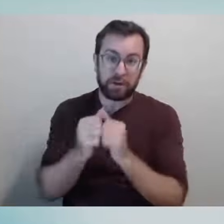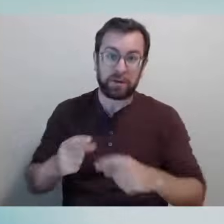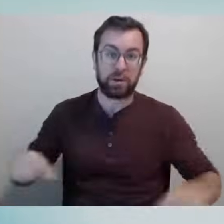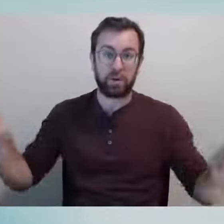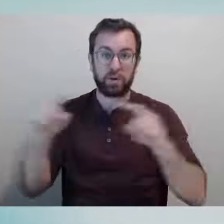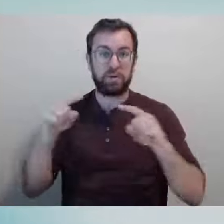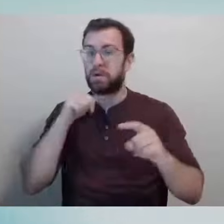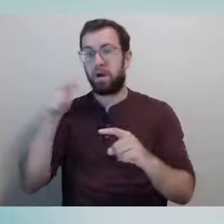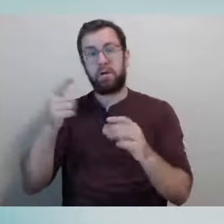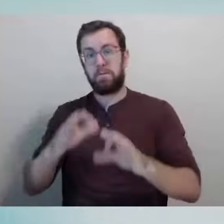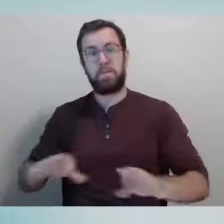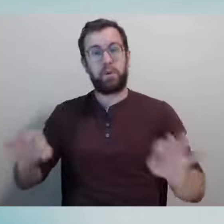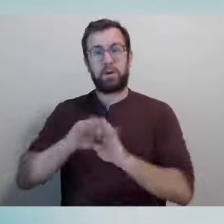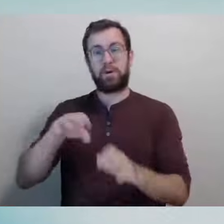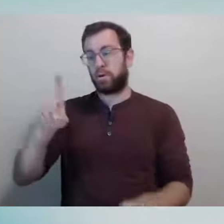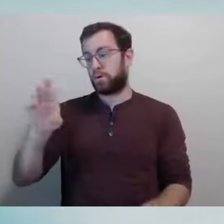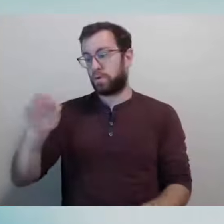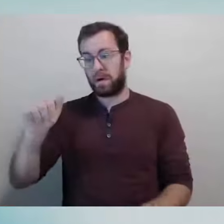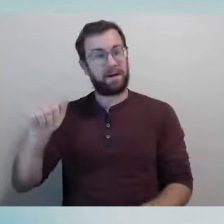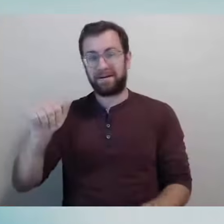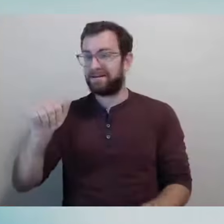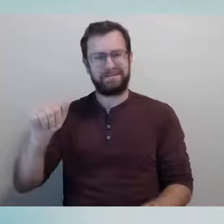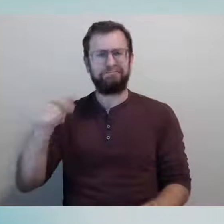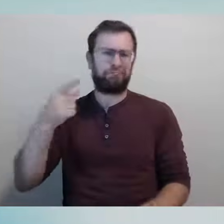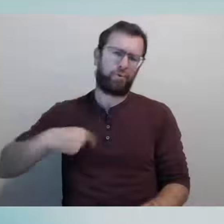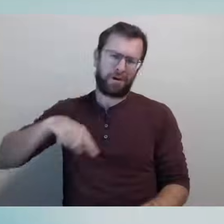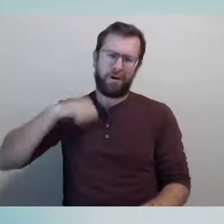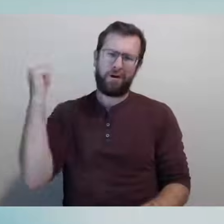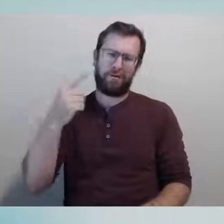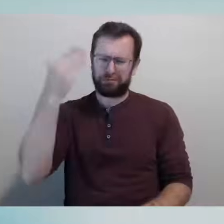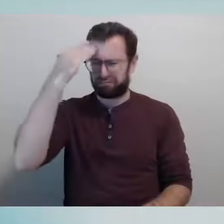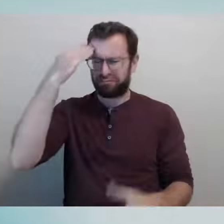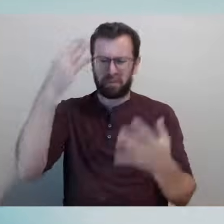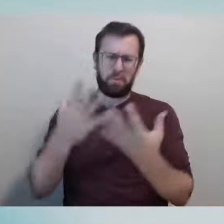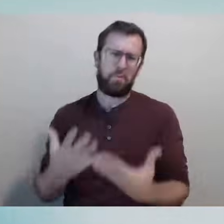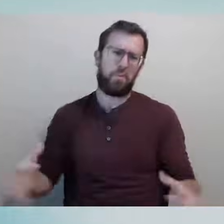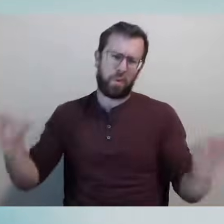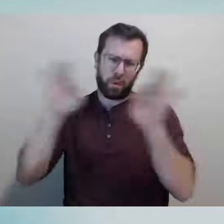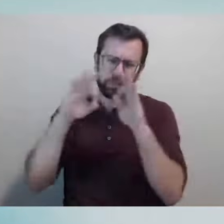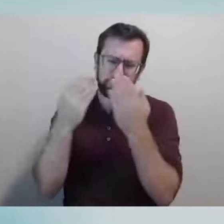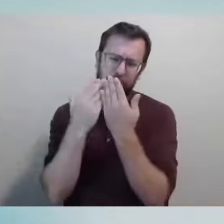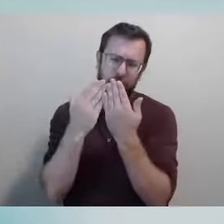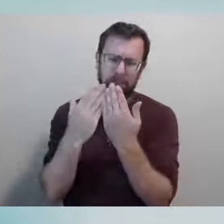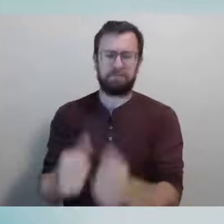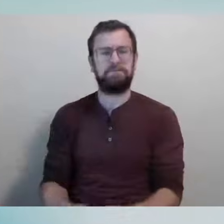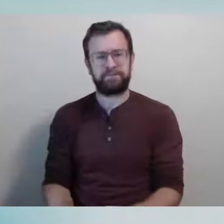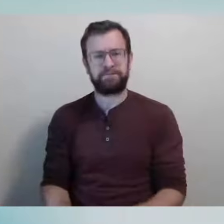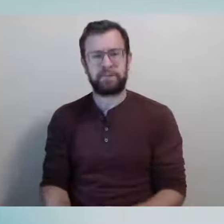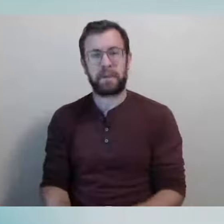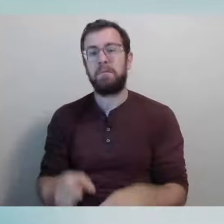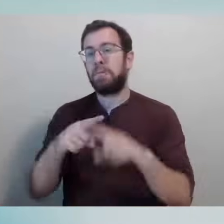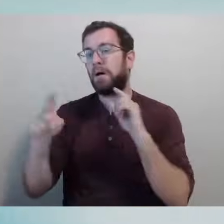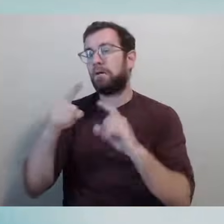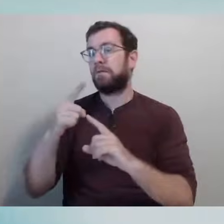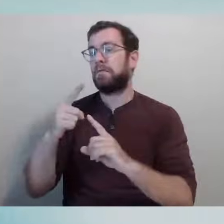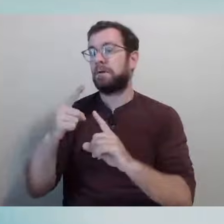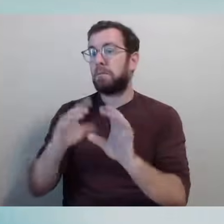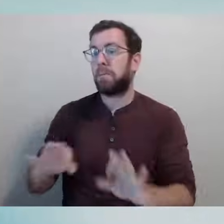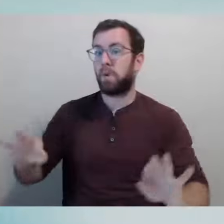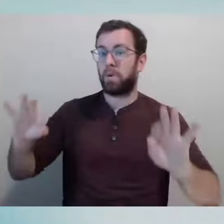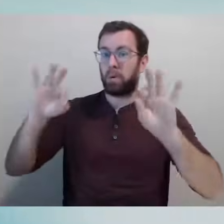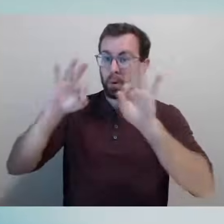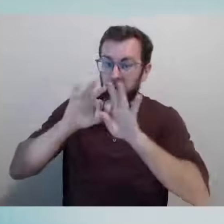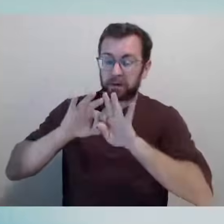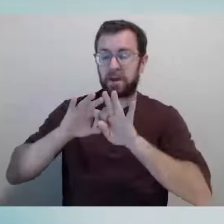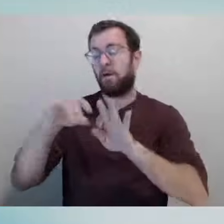just the importance of dua. I think we all know the importance of dua. But the thing that should be and